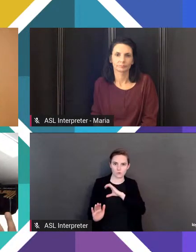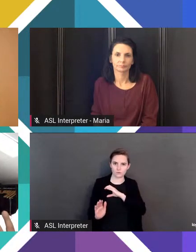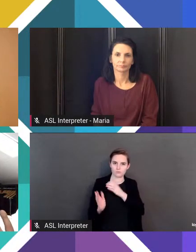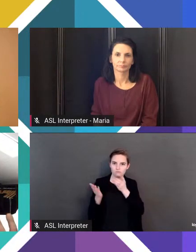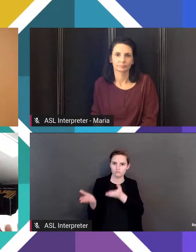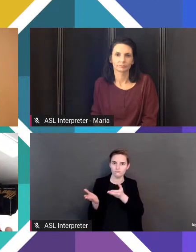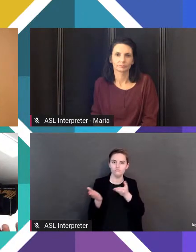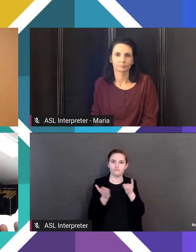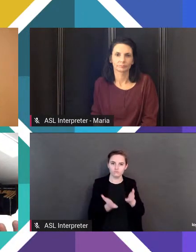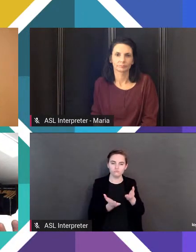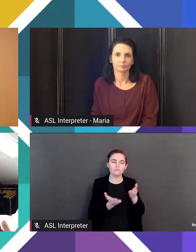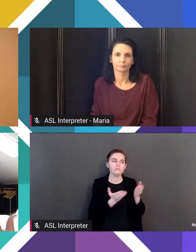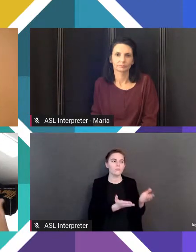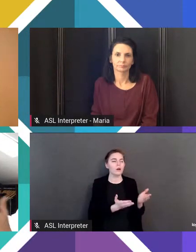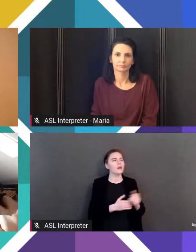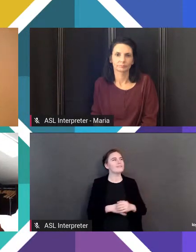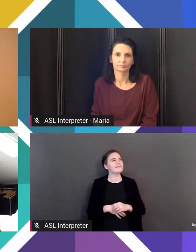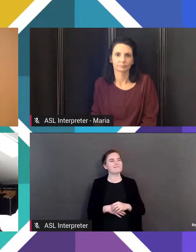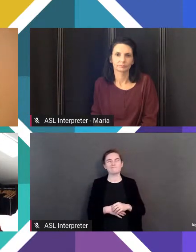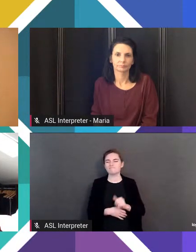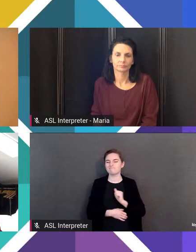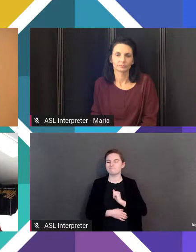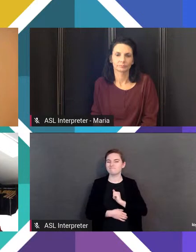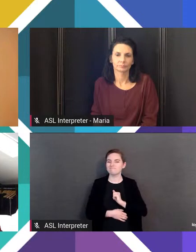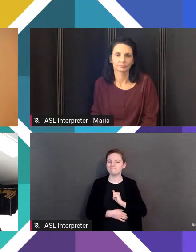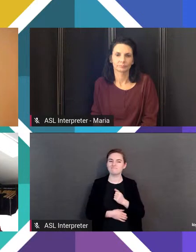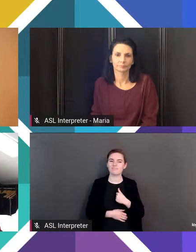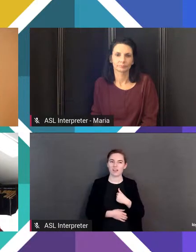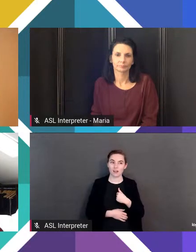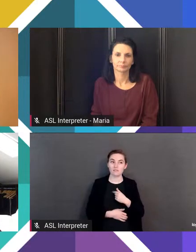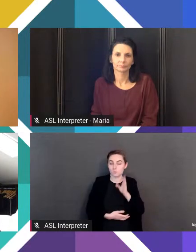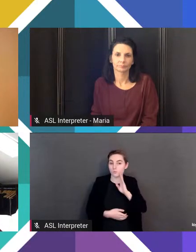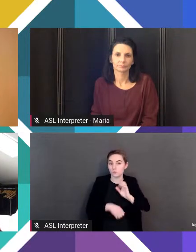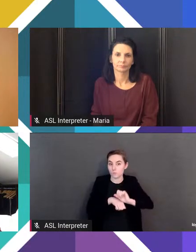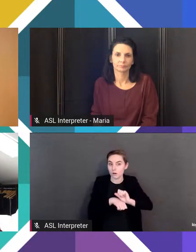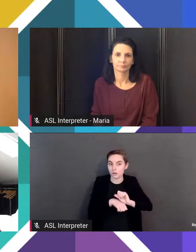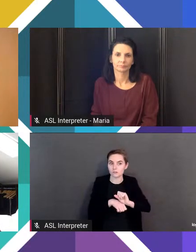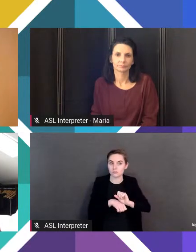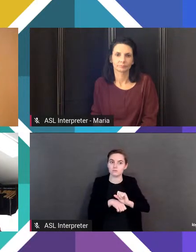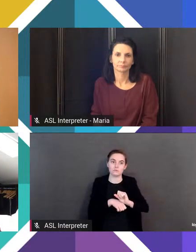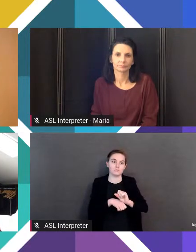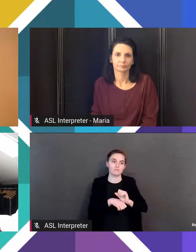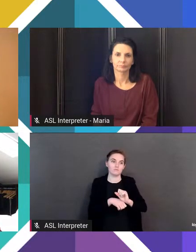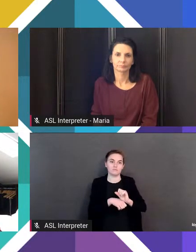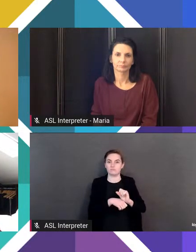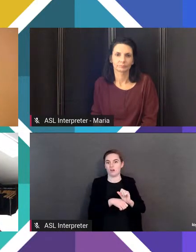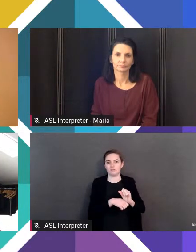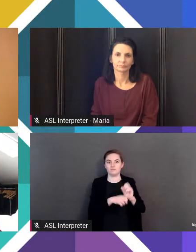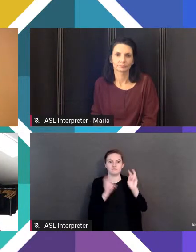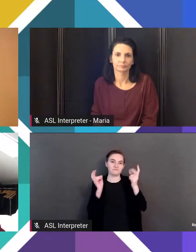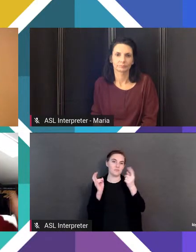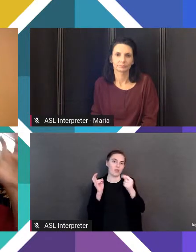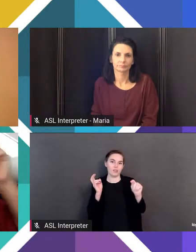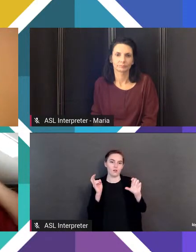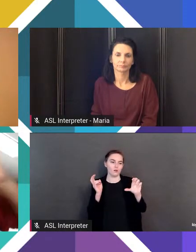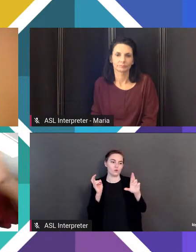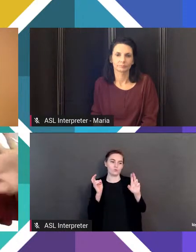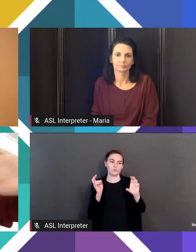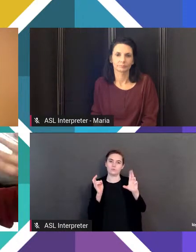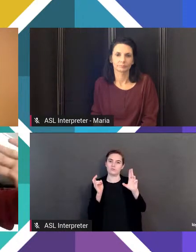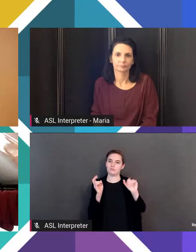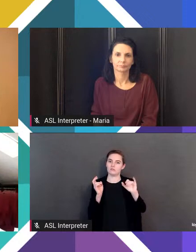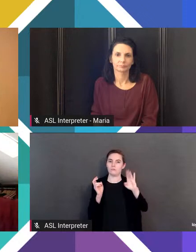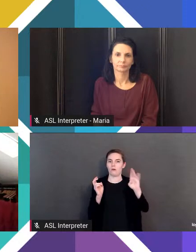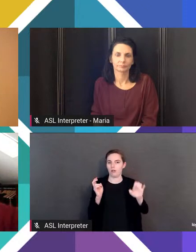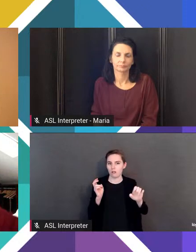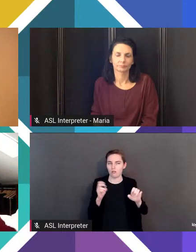and just because I would be working on something like The Crucible or Romeo and Juliet, doesn't necessarily make the art